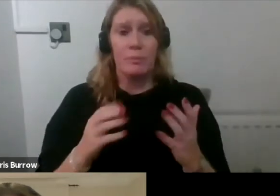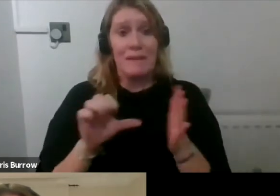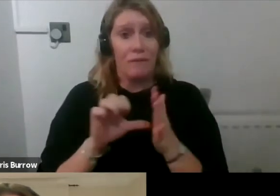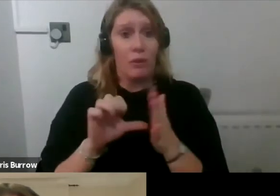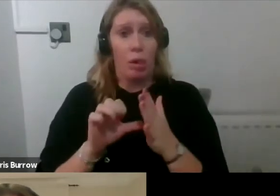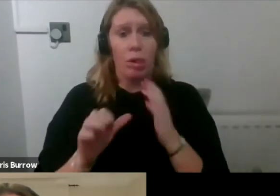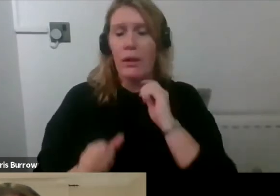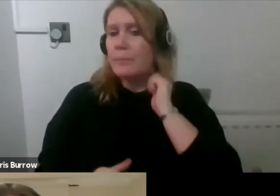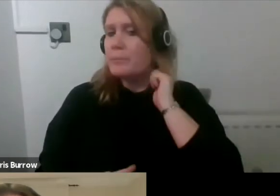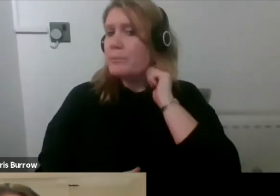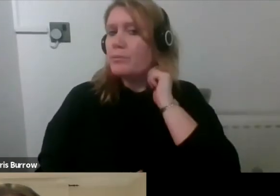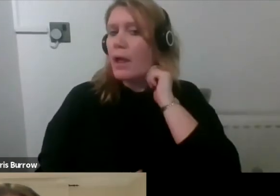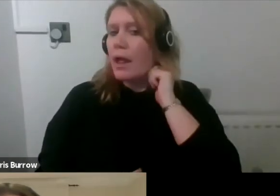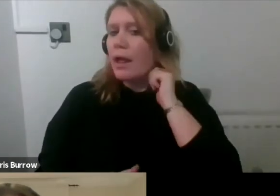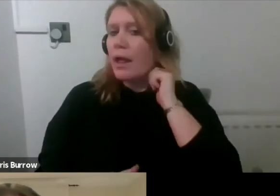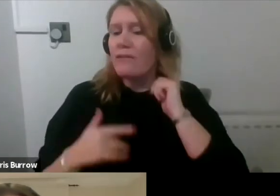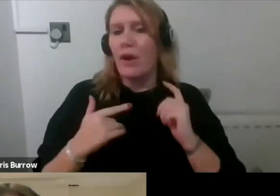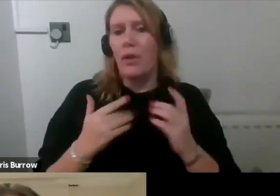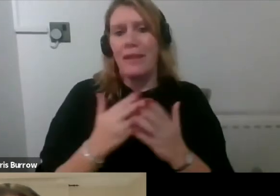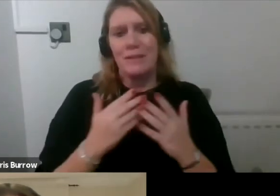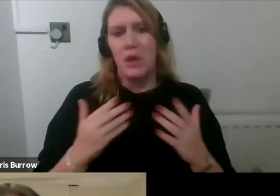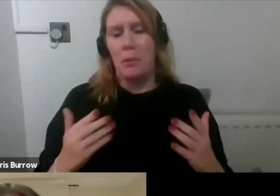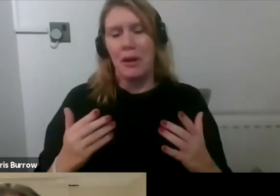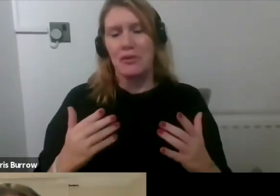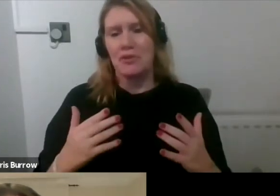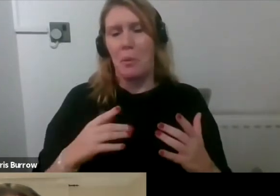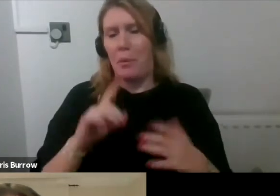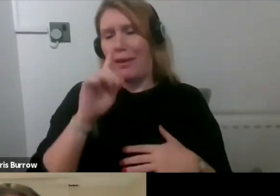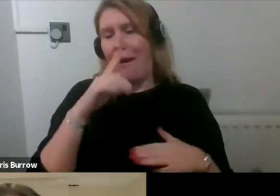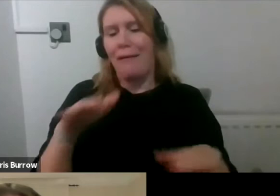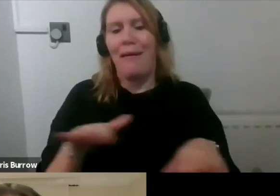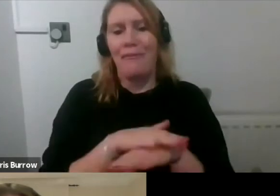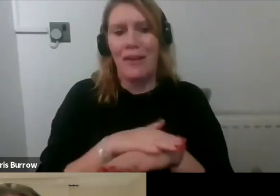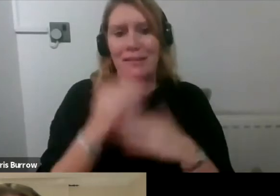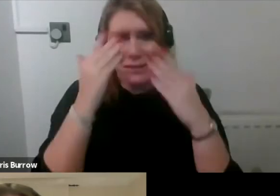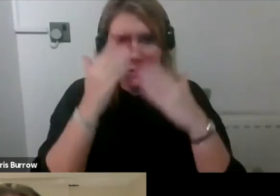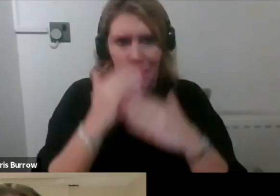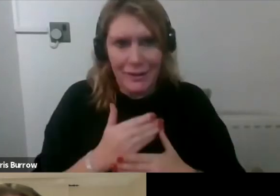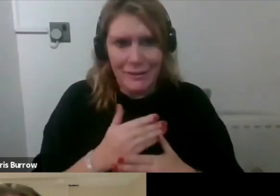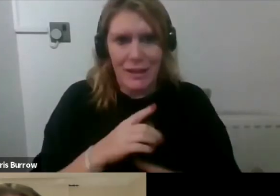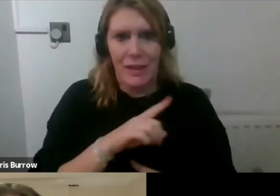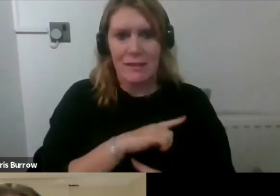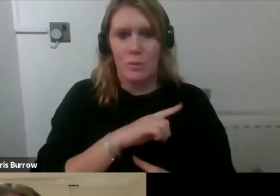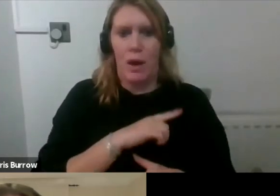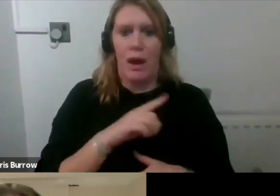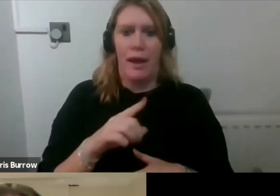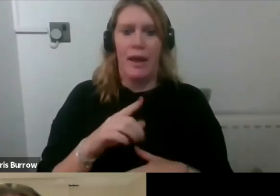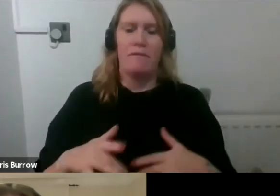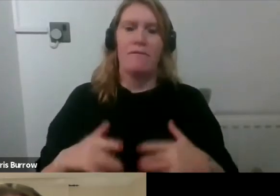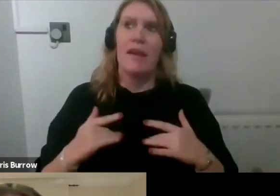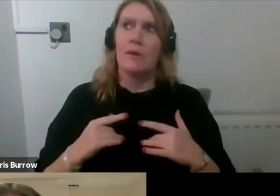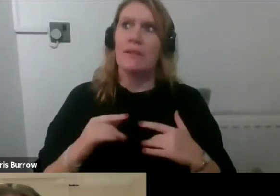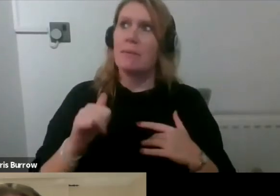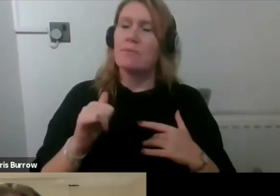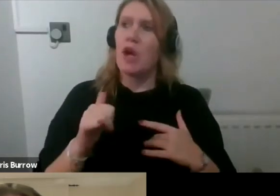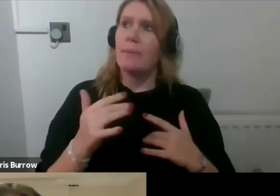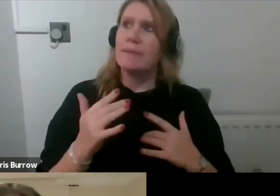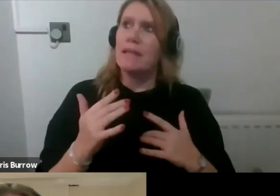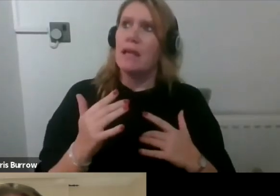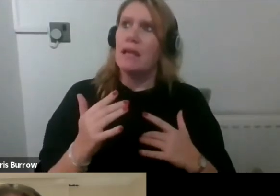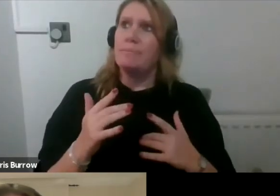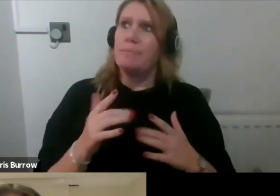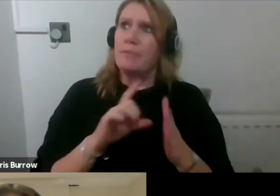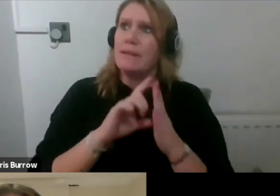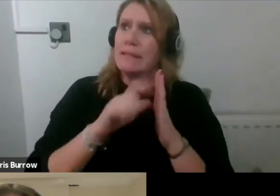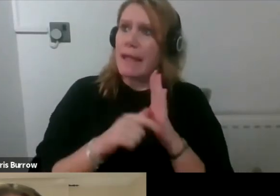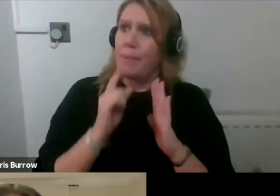tonight, which is why, yeah, why it's almost ingrained in us that we don't deserve more. Because I